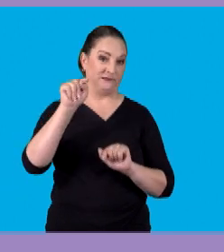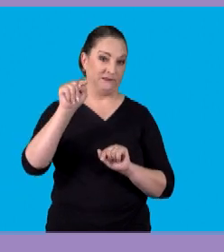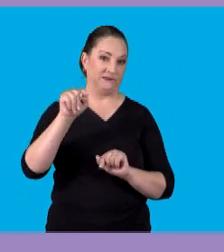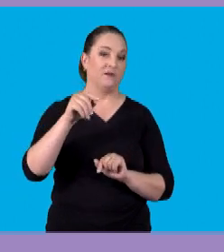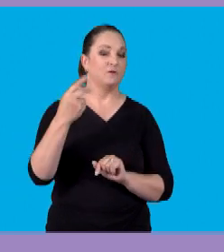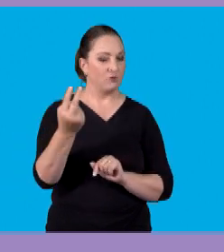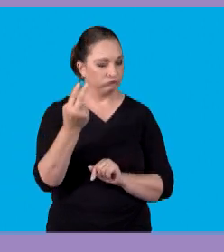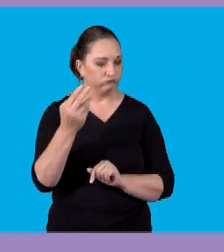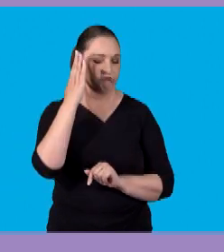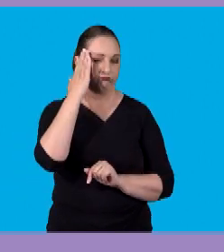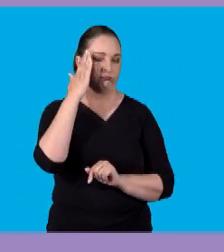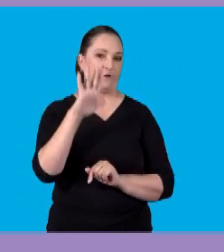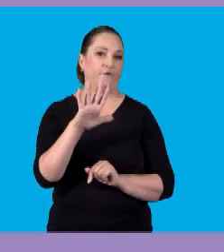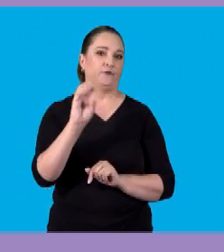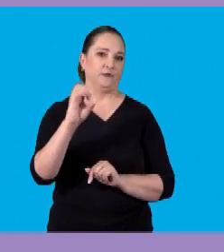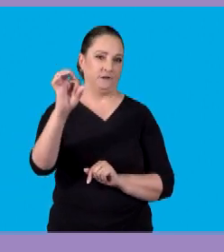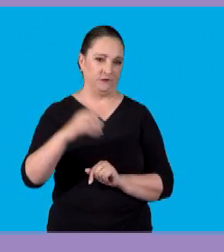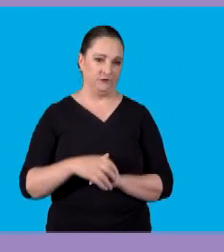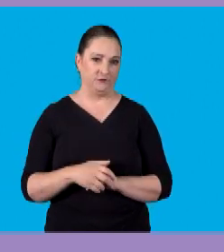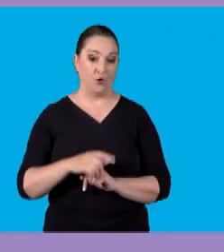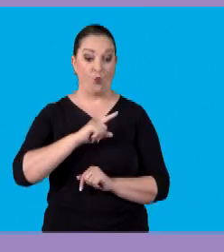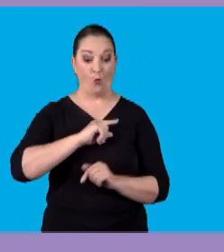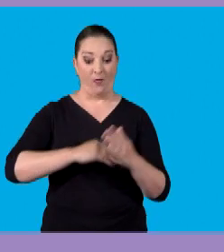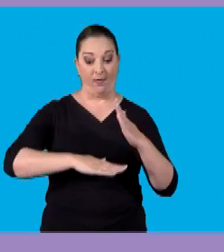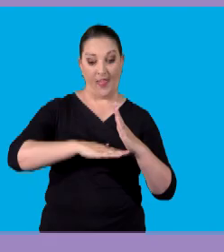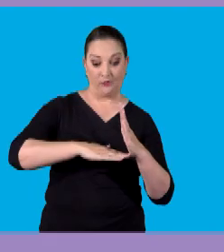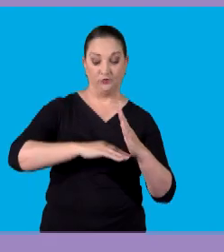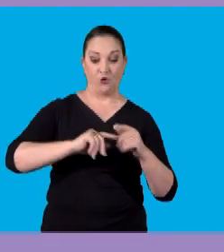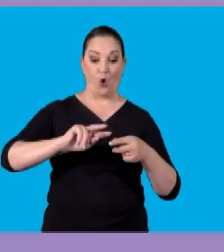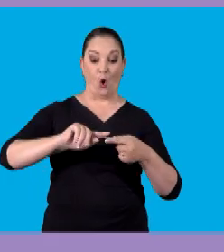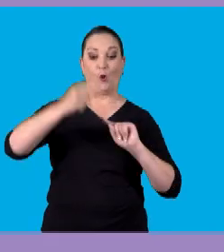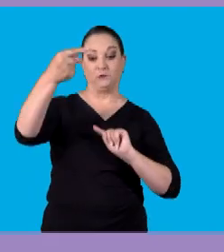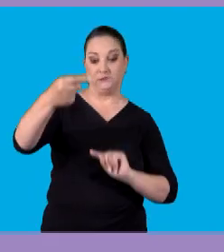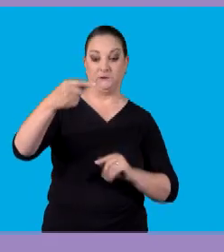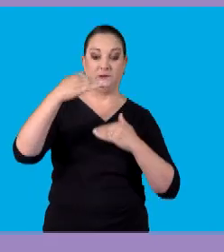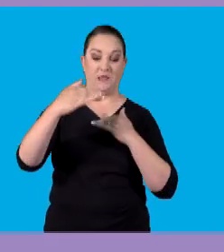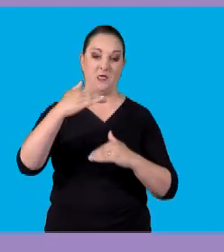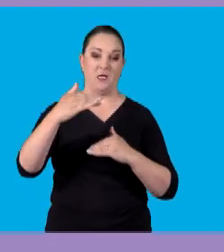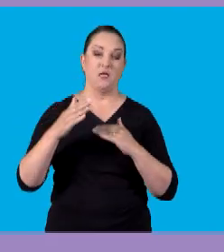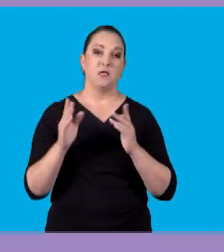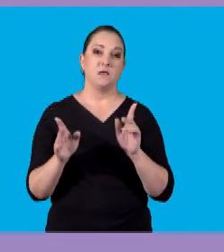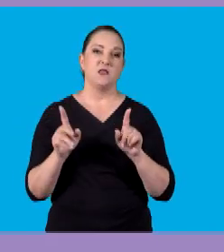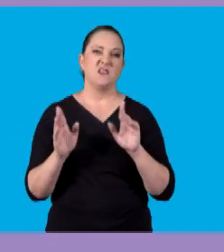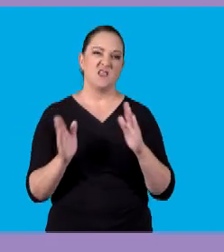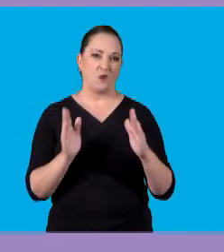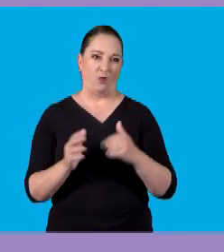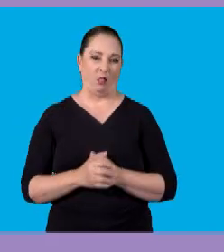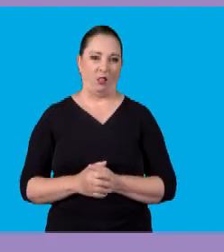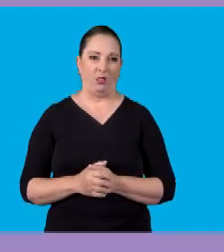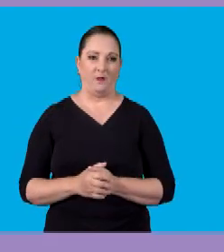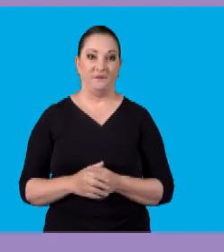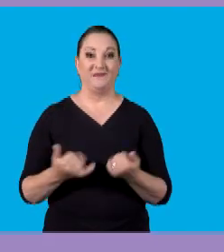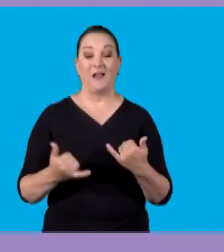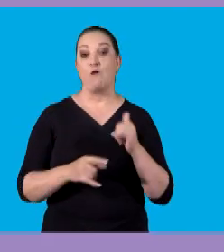50 degrees. And our reason for that would be that the angles are opposite the equal sides. Let's move on